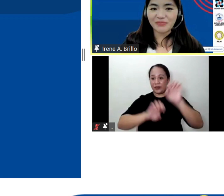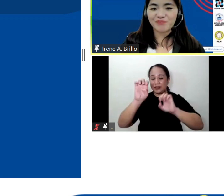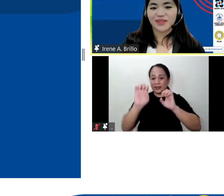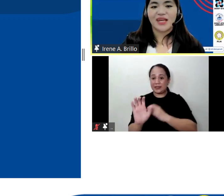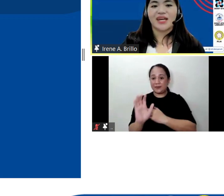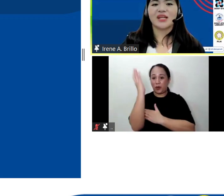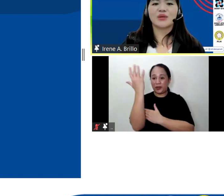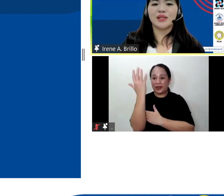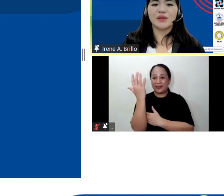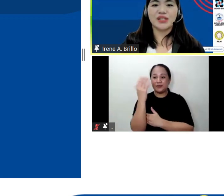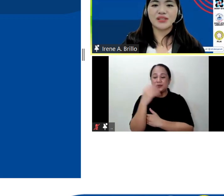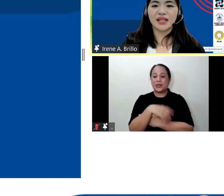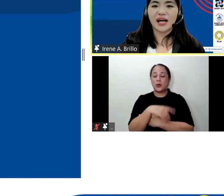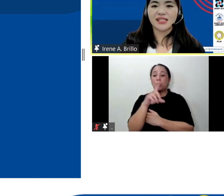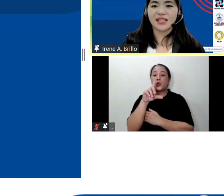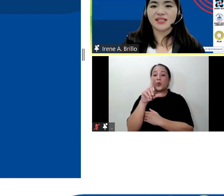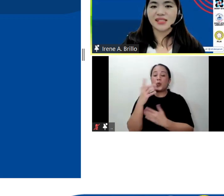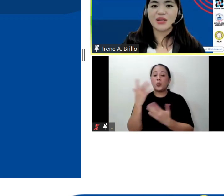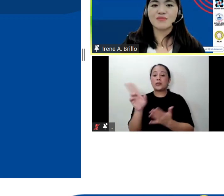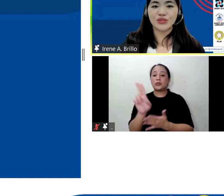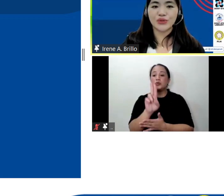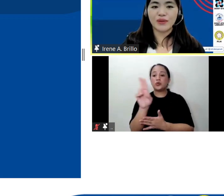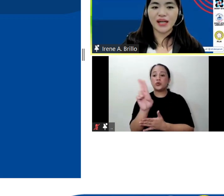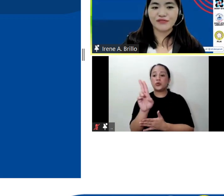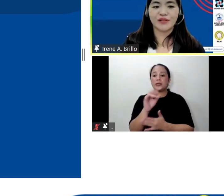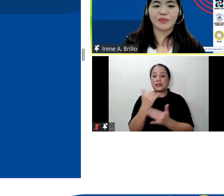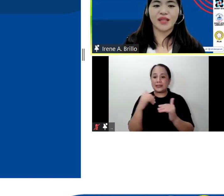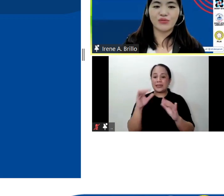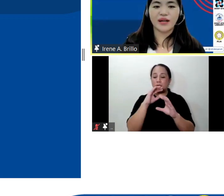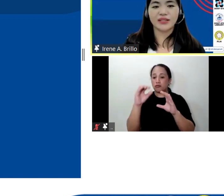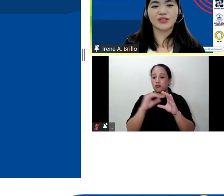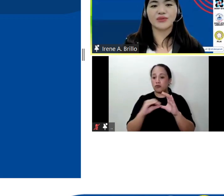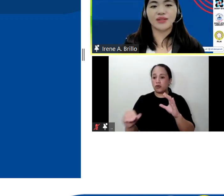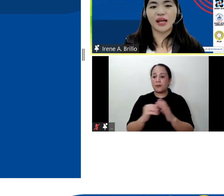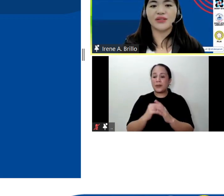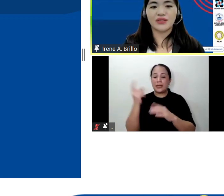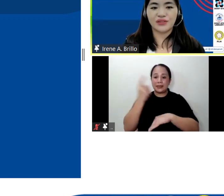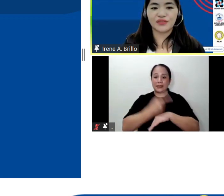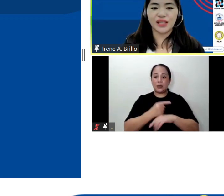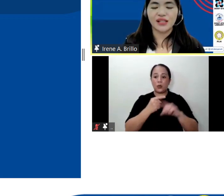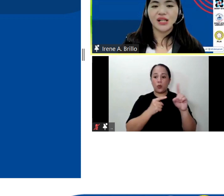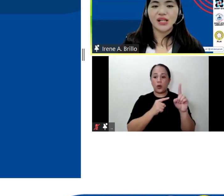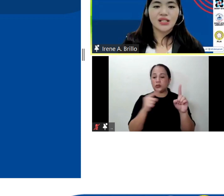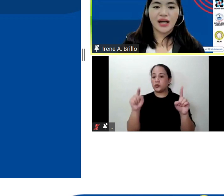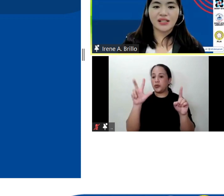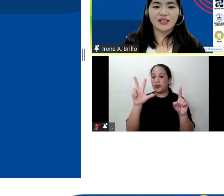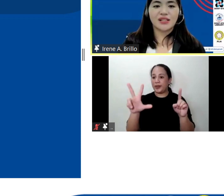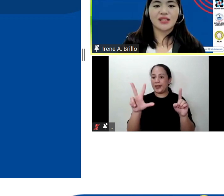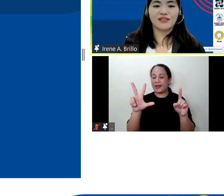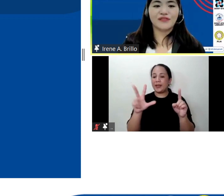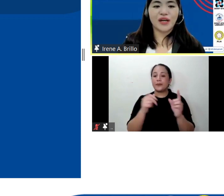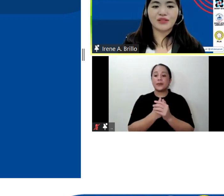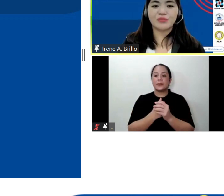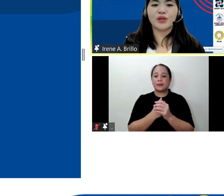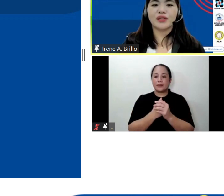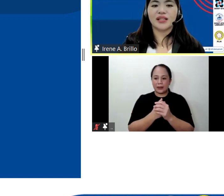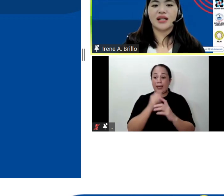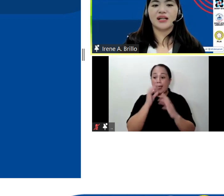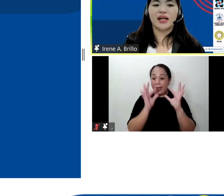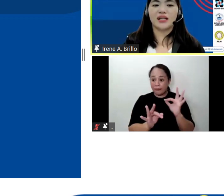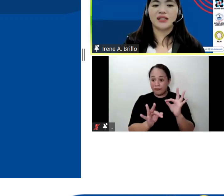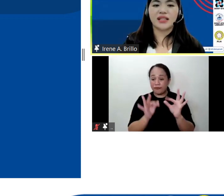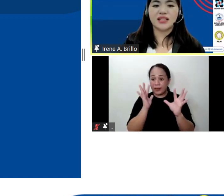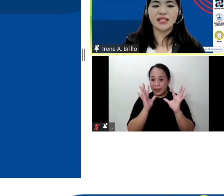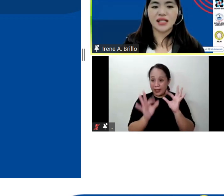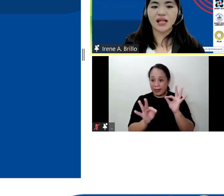morning. And we will be utilizing same Zoom link from day 1 to day 3. And if ever po